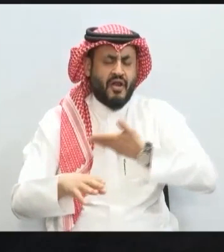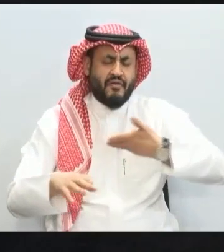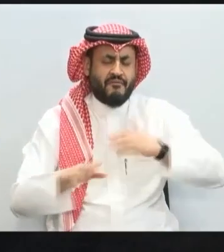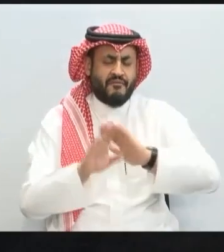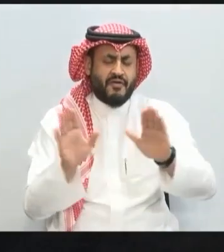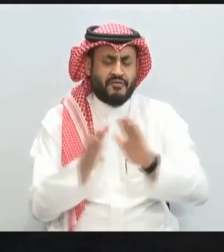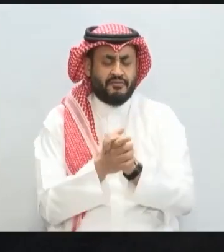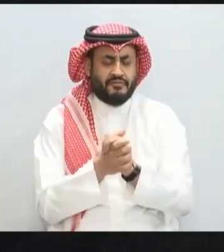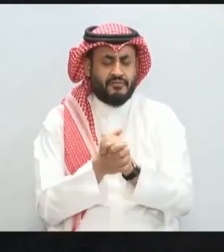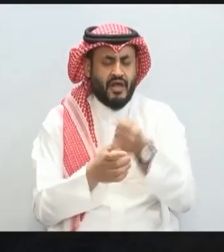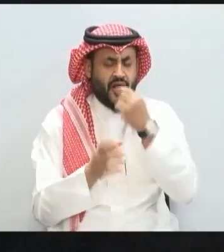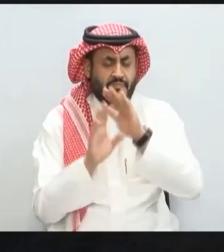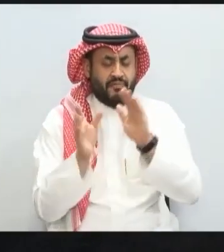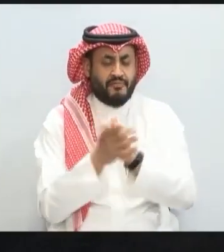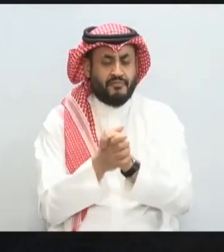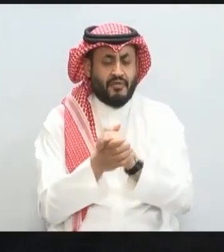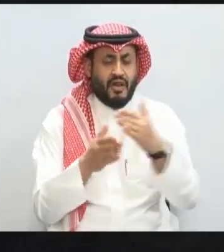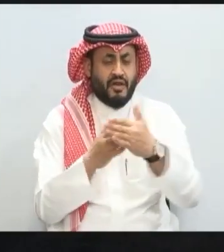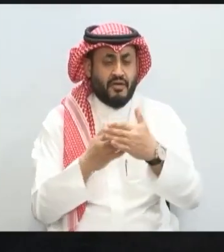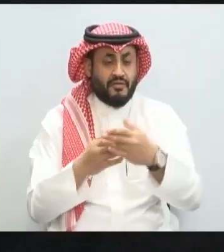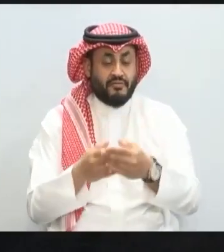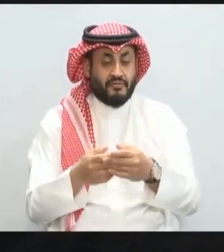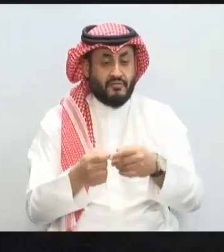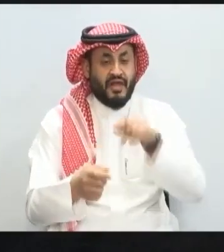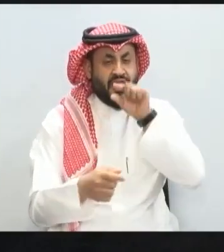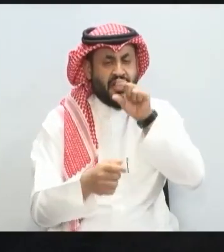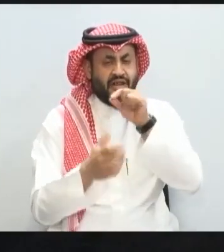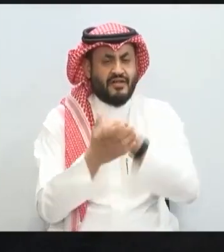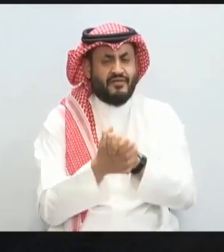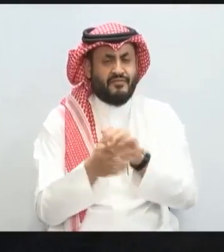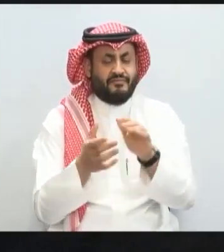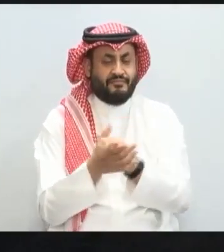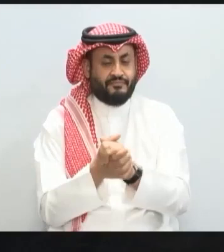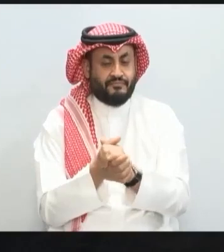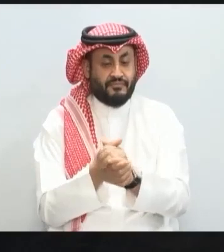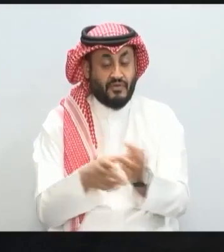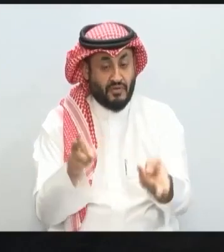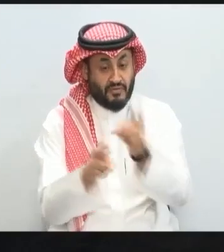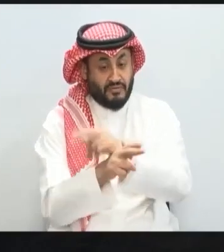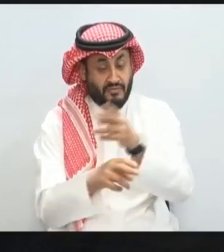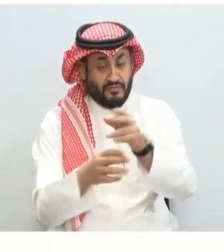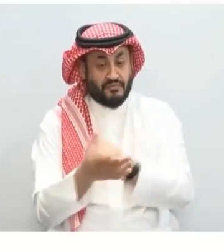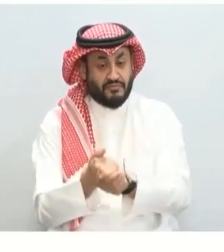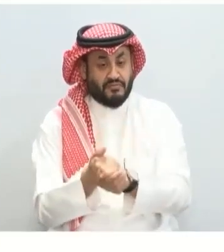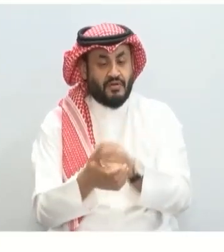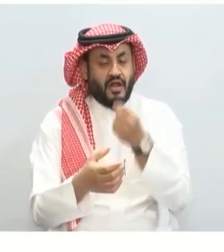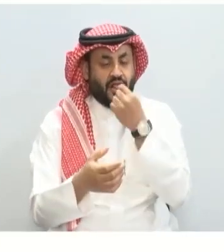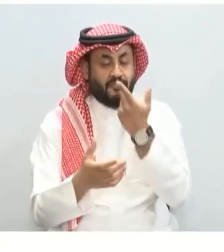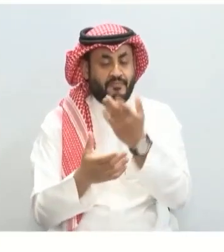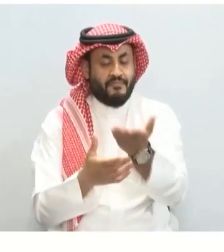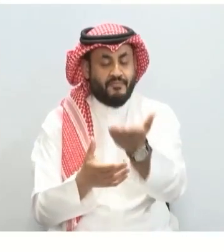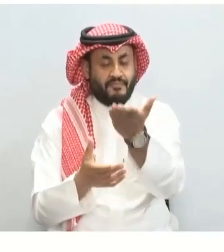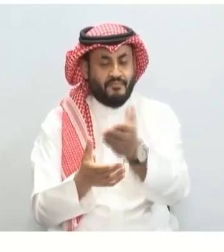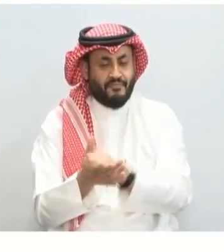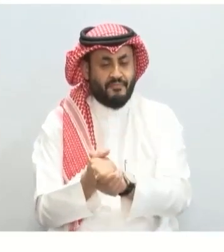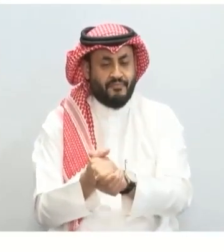eat another bite because she was offered a chicken and asparagus. But once Fadwa said that she wants